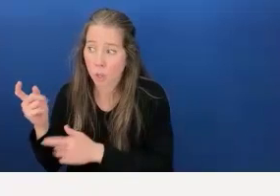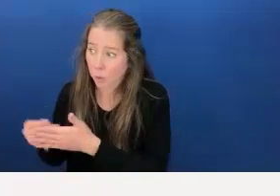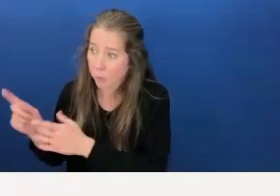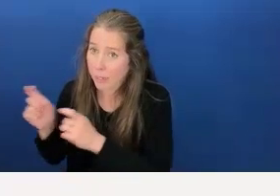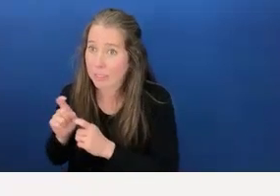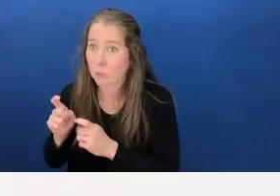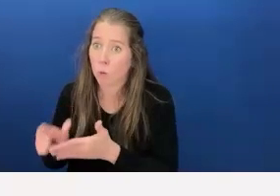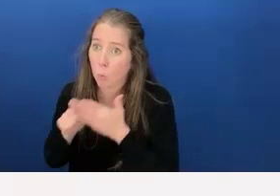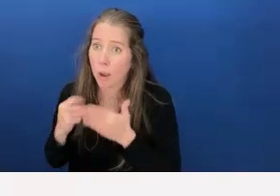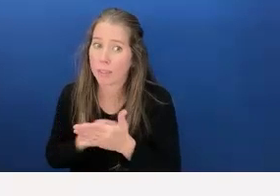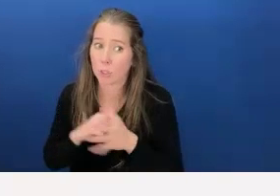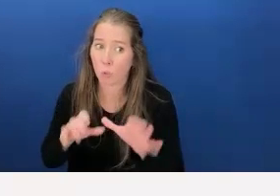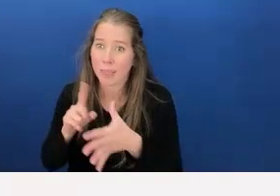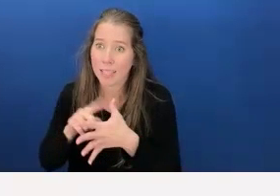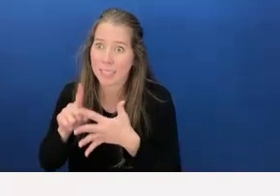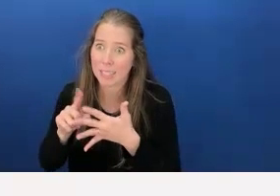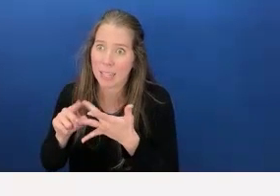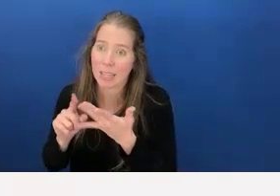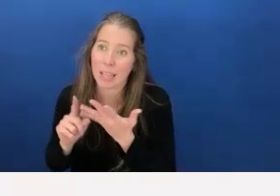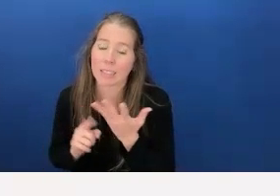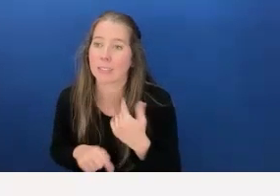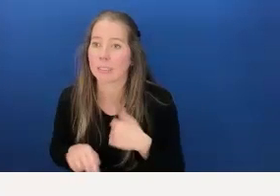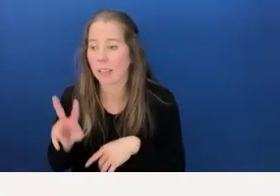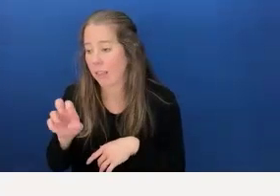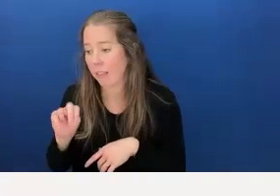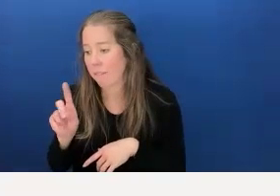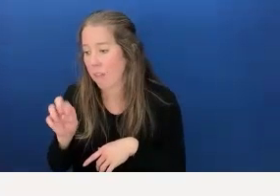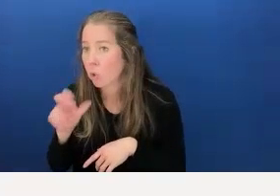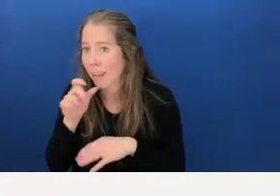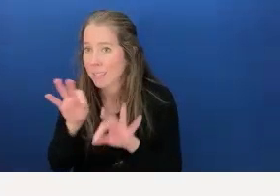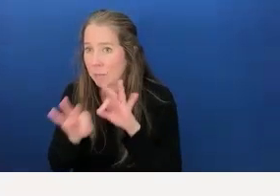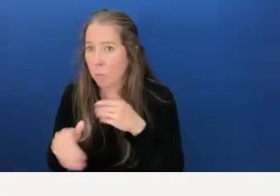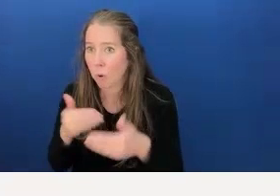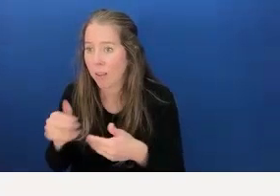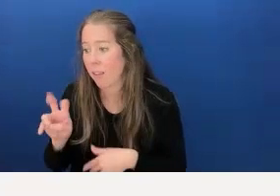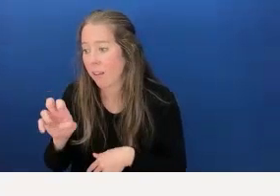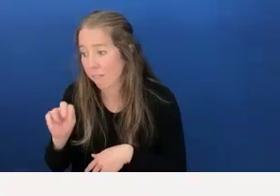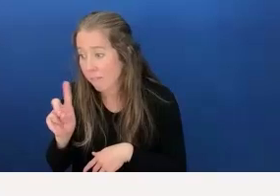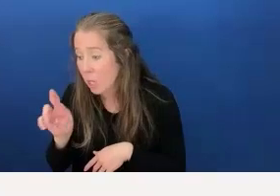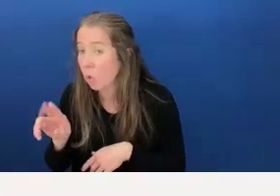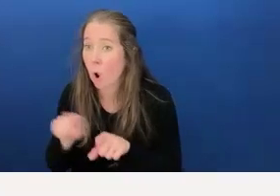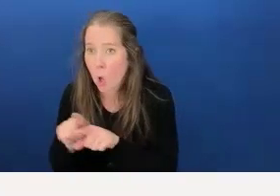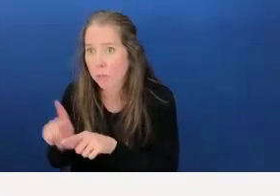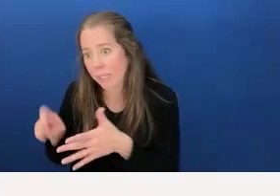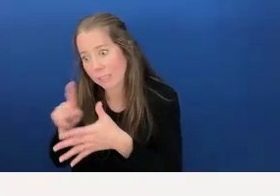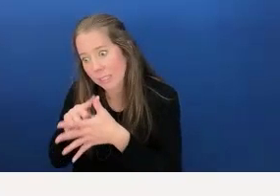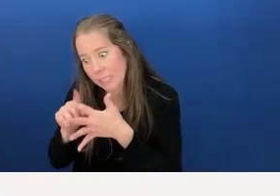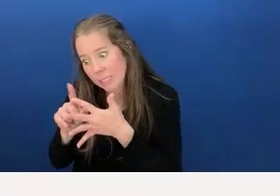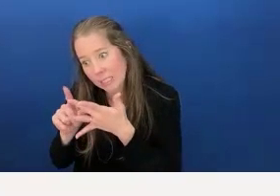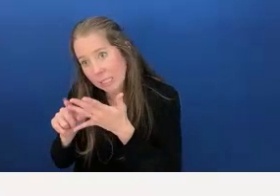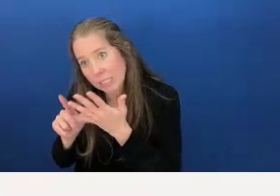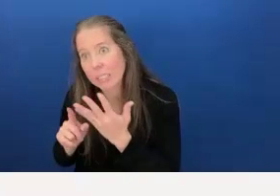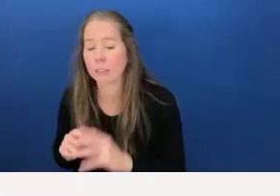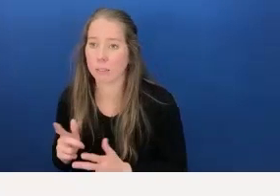And, the vendor, it's not a simple process. Like the vendor needs this and that also that are required from the DECT grant. And